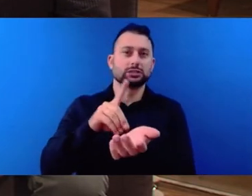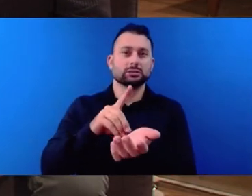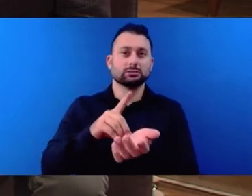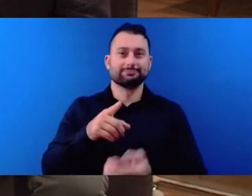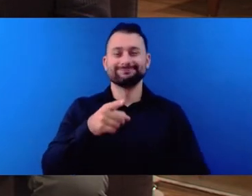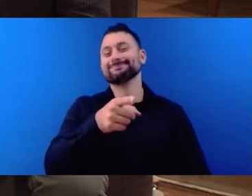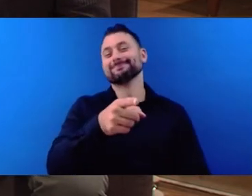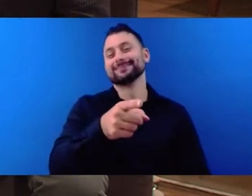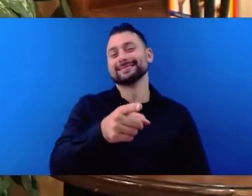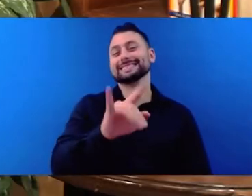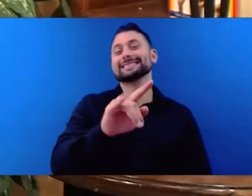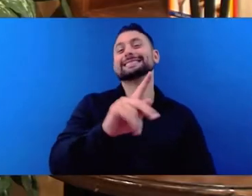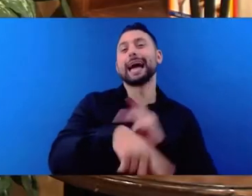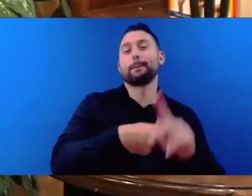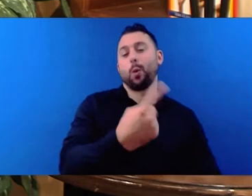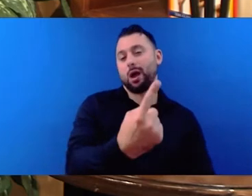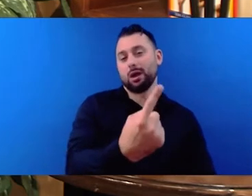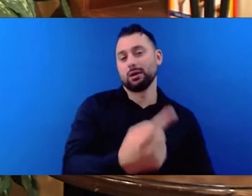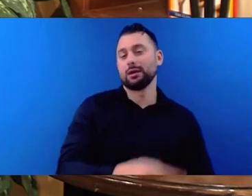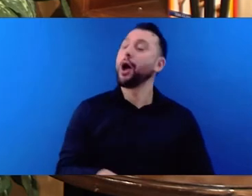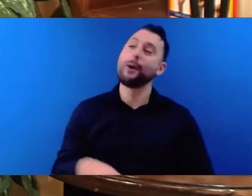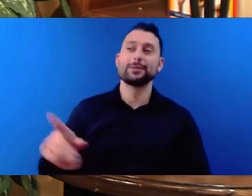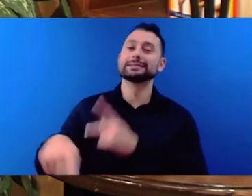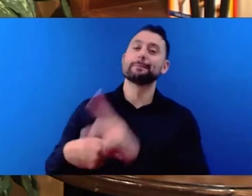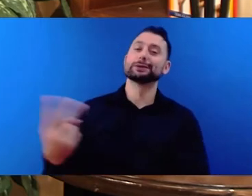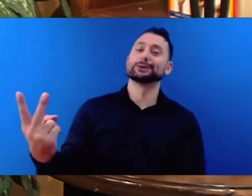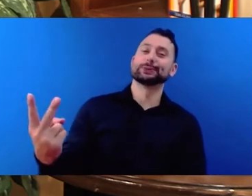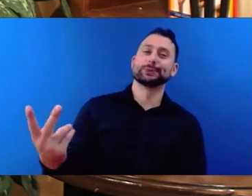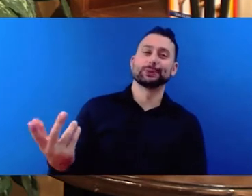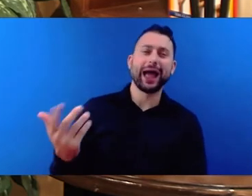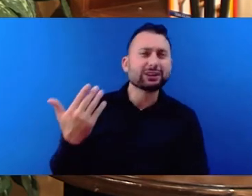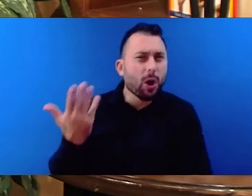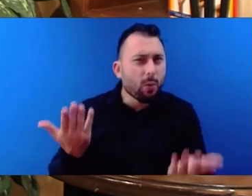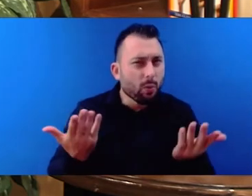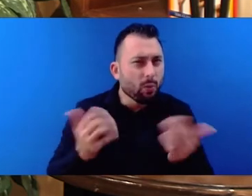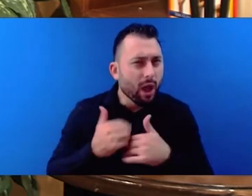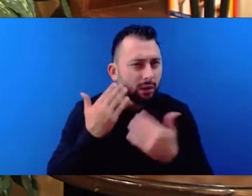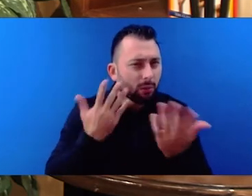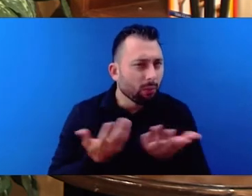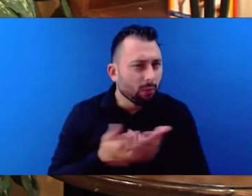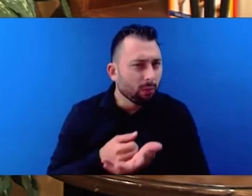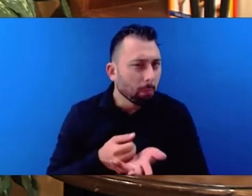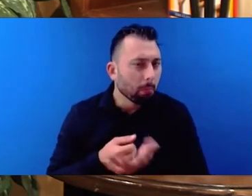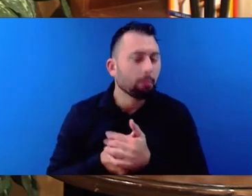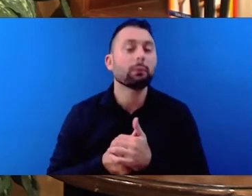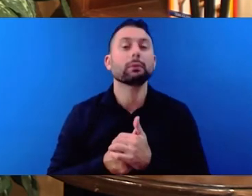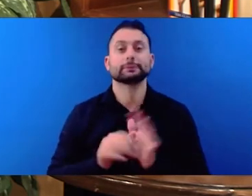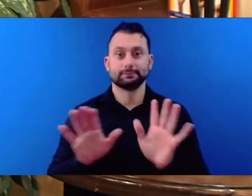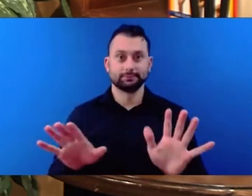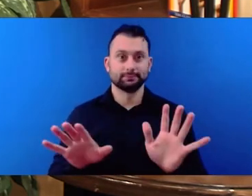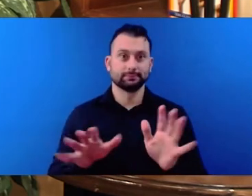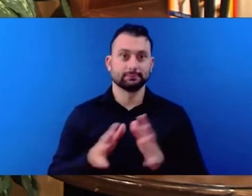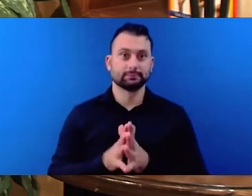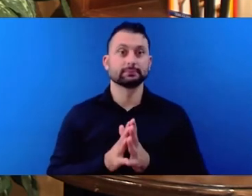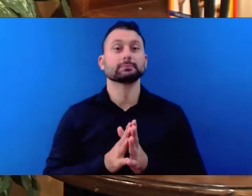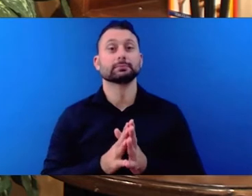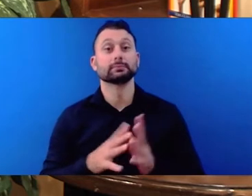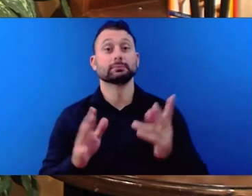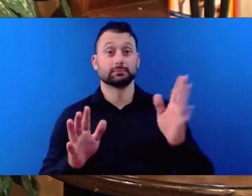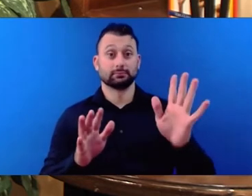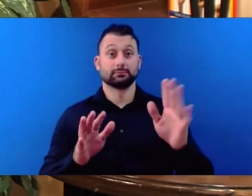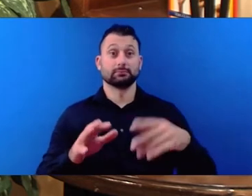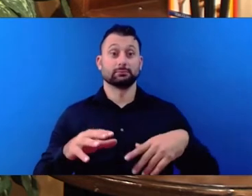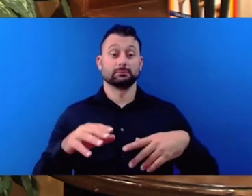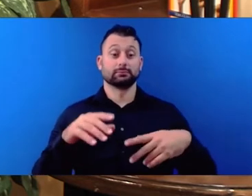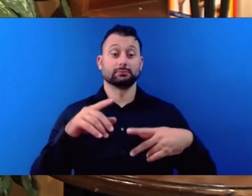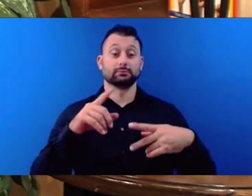individual? Sure. So type 1 diabetics, like I mentioned, have to use insulin because their body